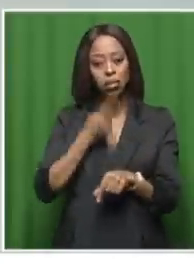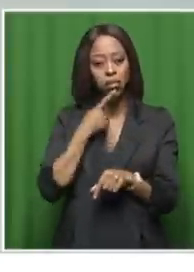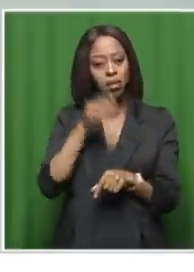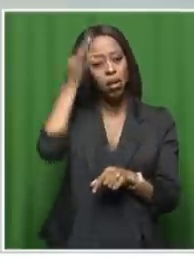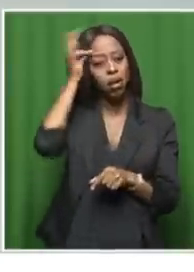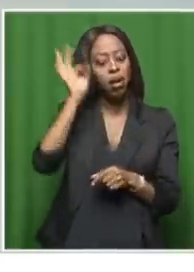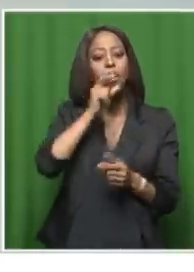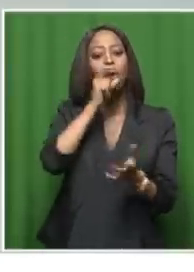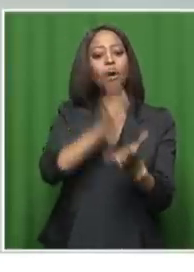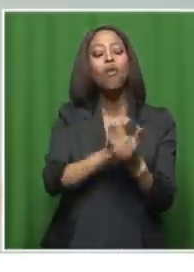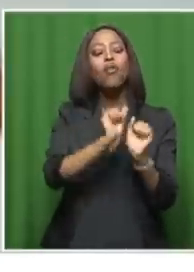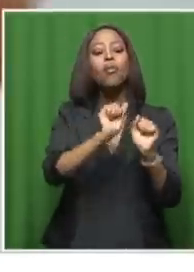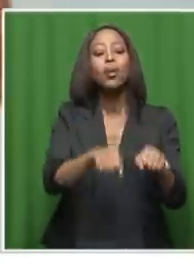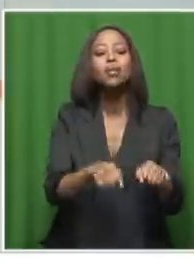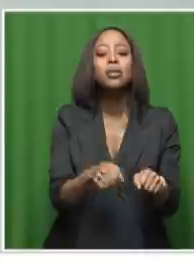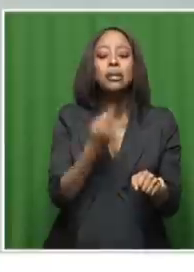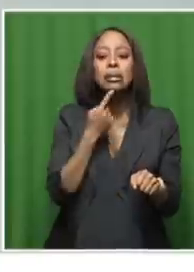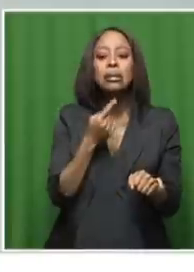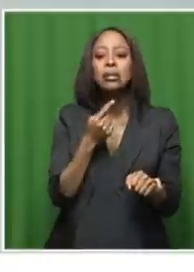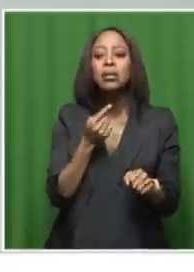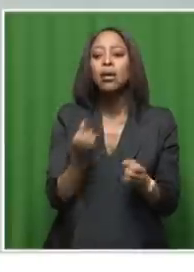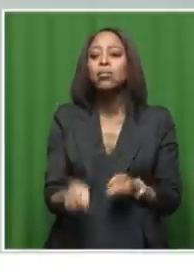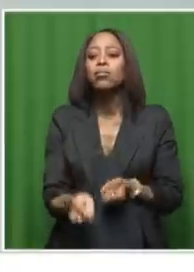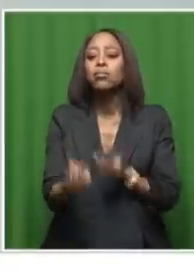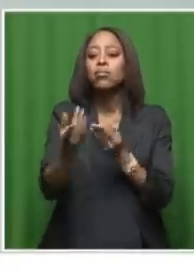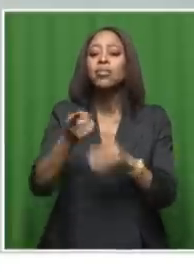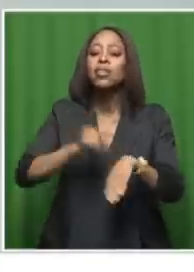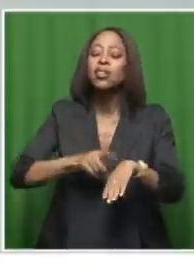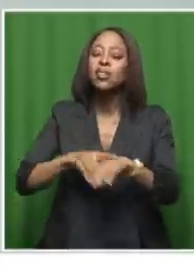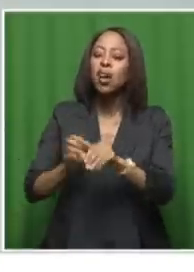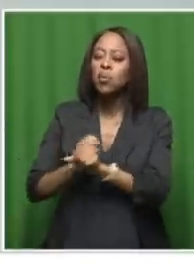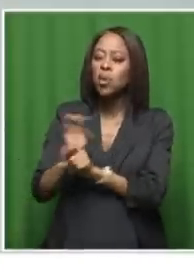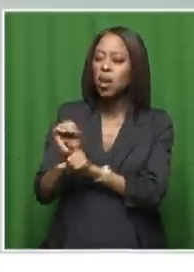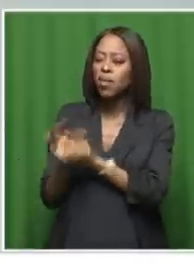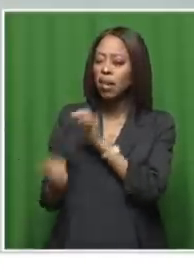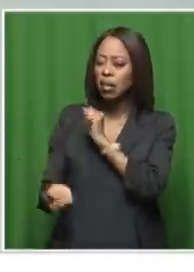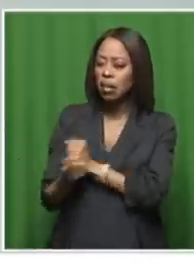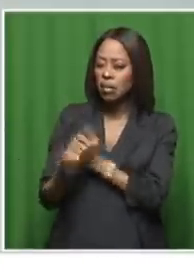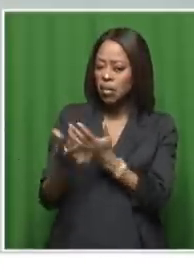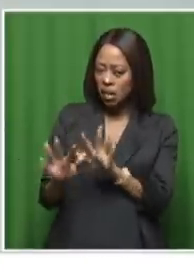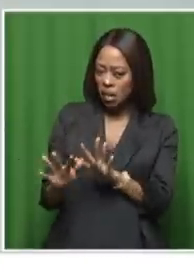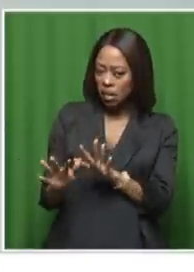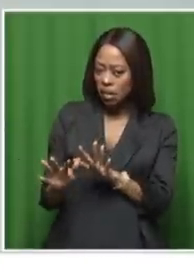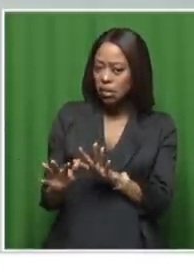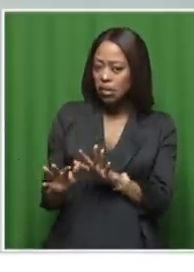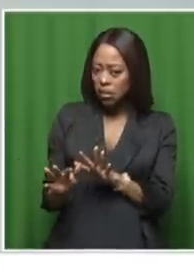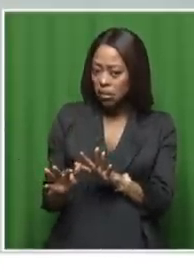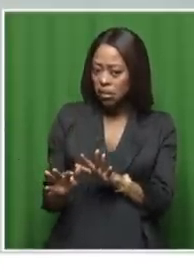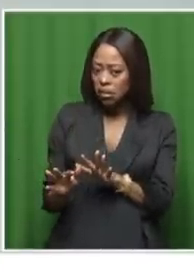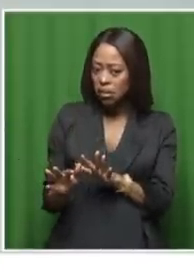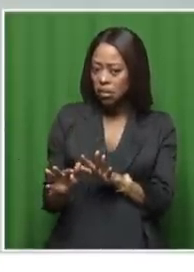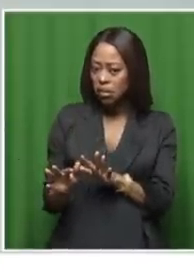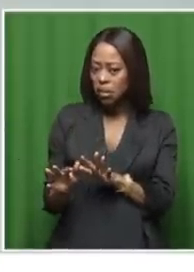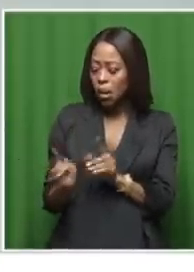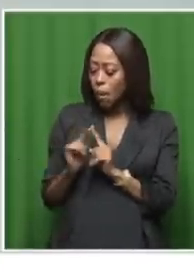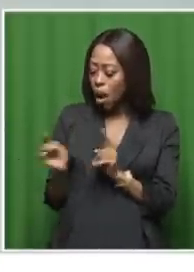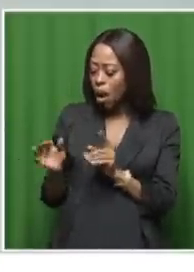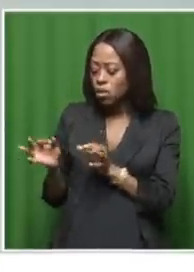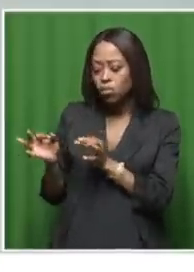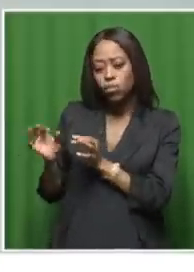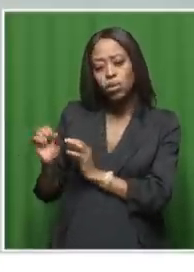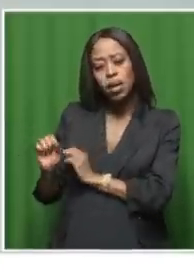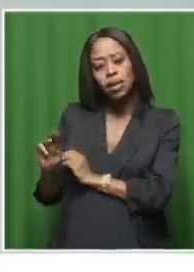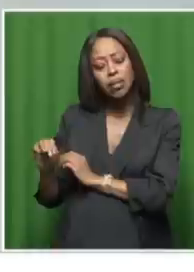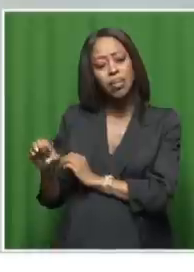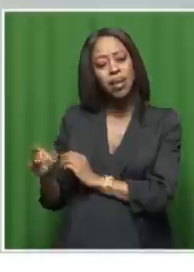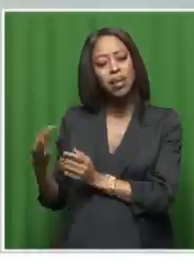guarantee that was provided during the COVID period, not so many SMMEs were